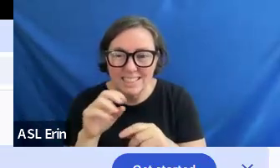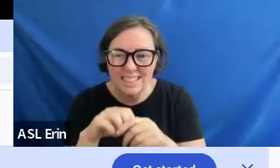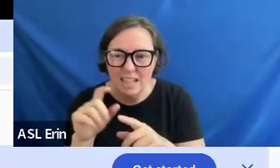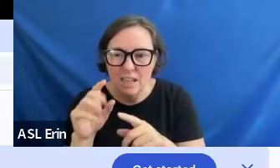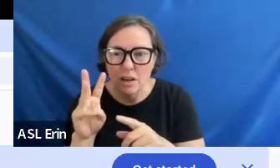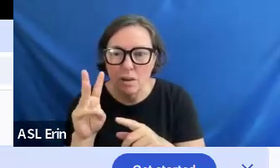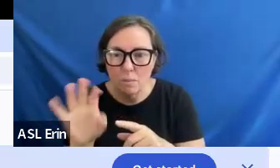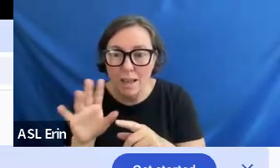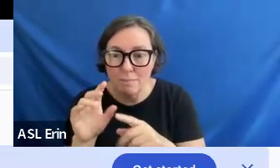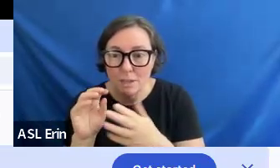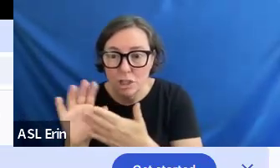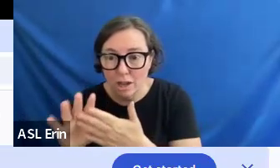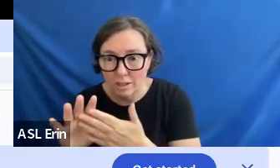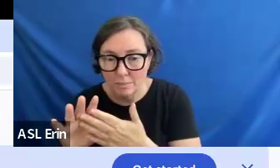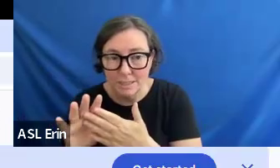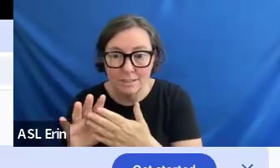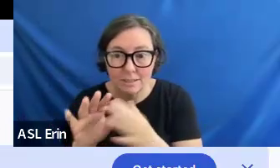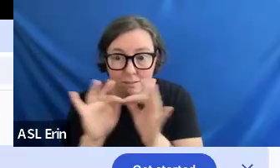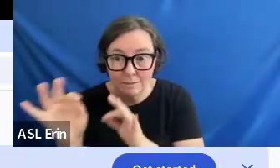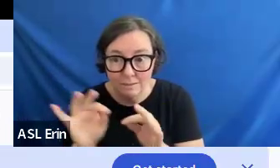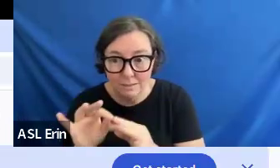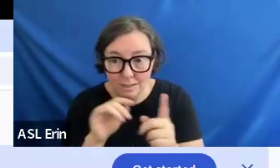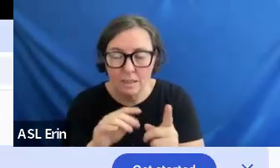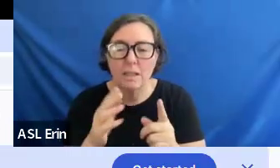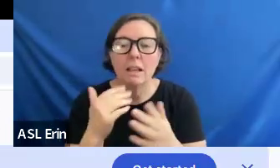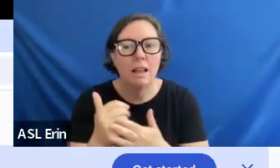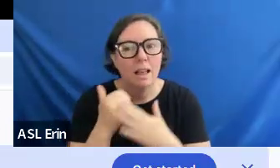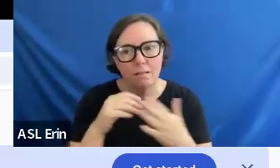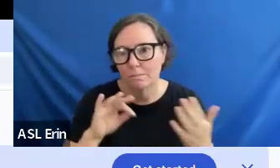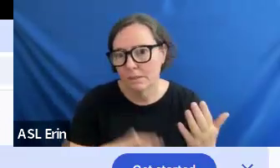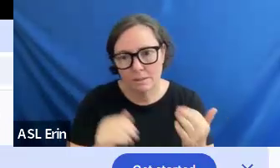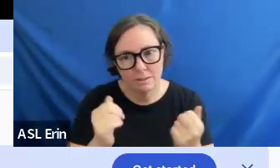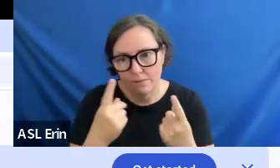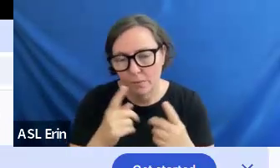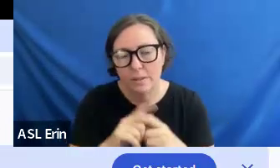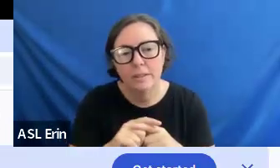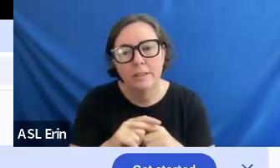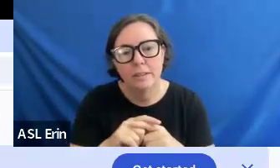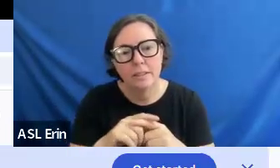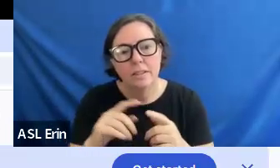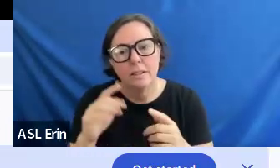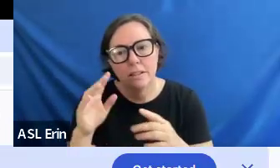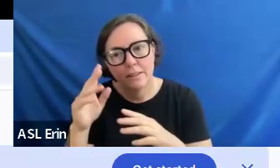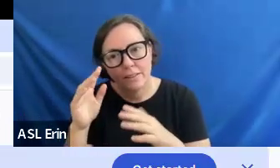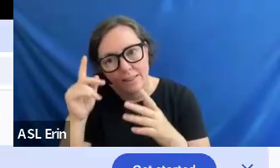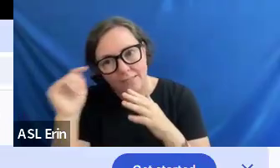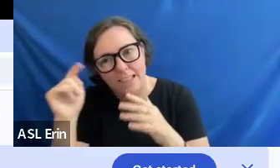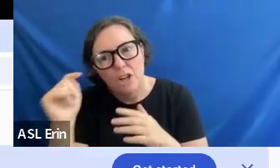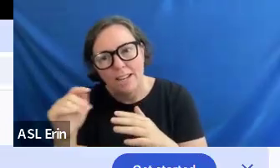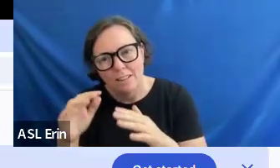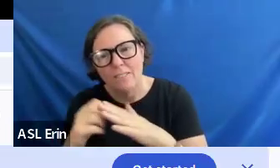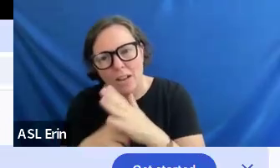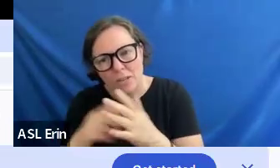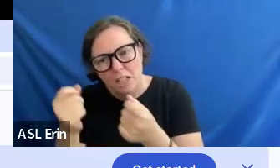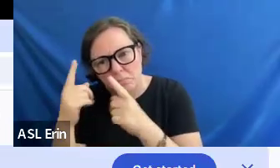then you can apply them to websites and vice versa, or at least you know the theoretical foundations for that.